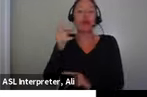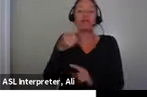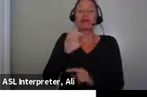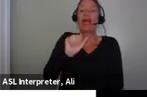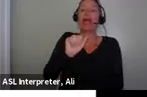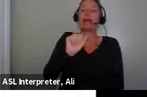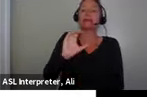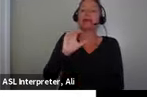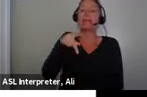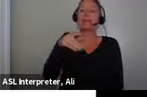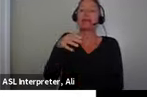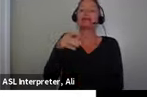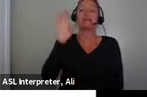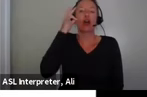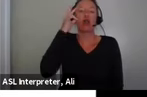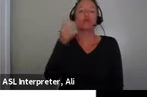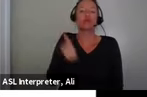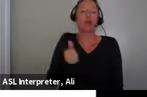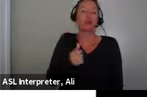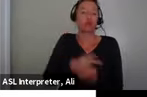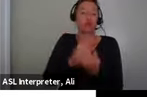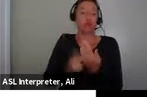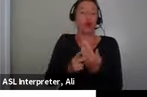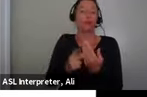And so we're going to try to do our best